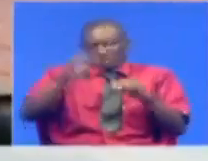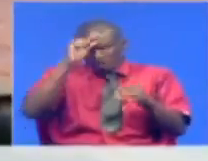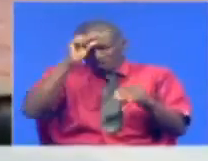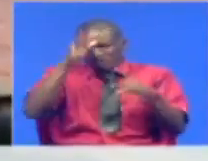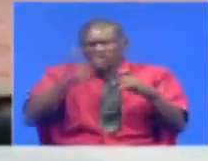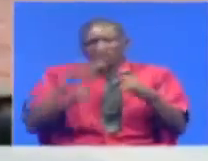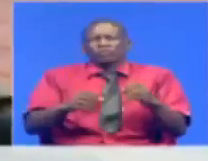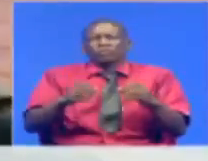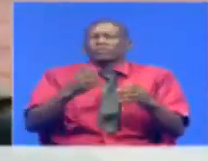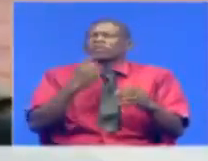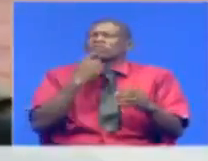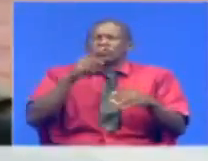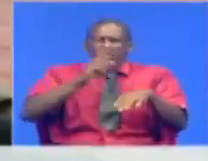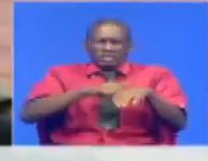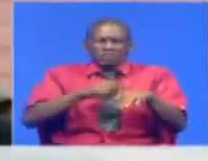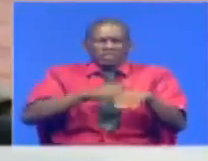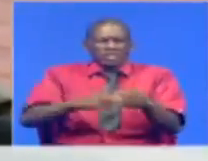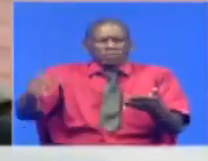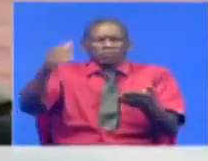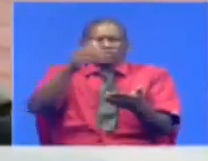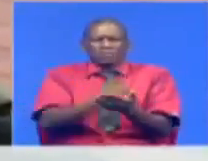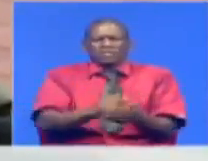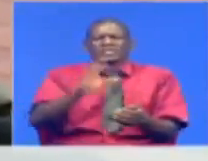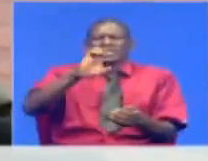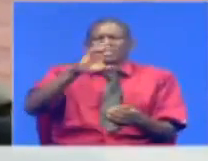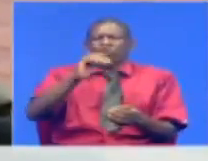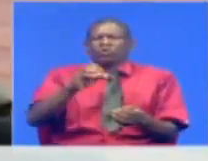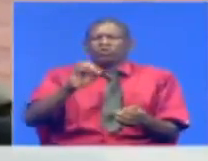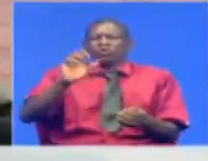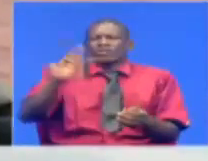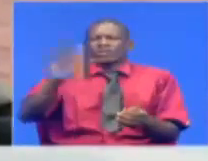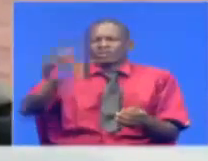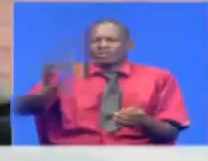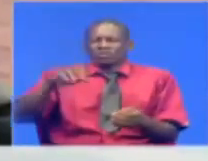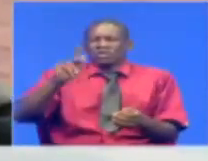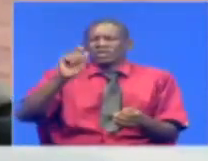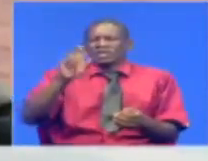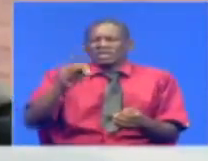appointed the CEO of Kenya Airways. Kennedy Murevi, NTV.